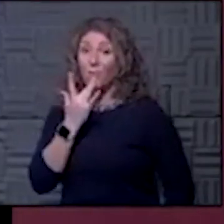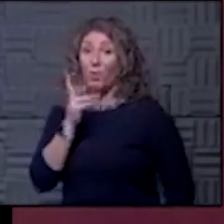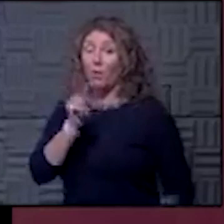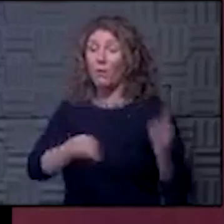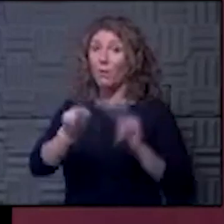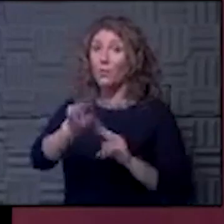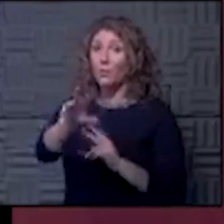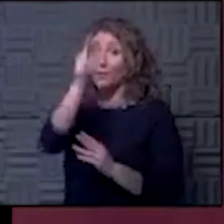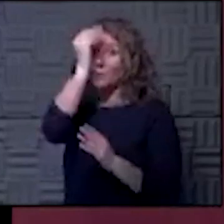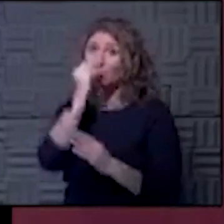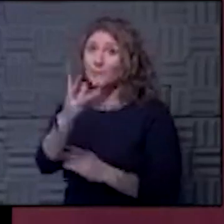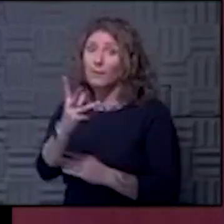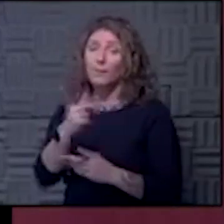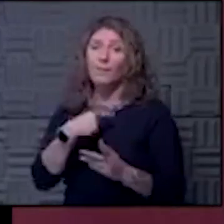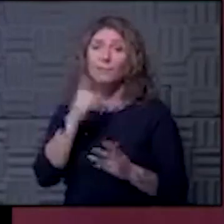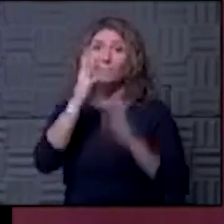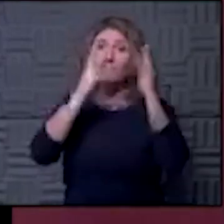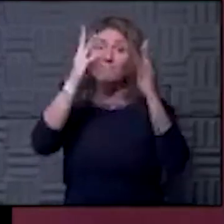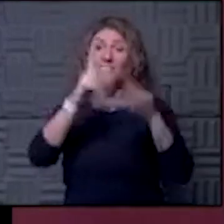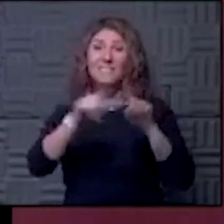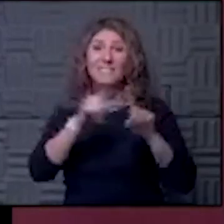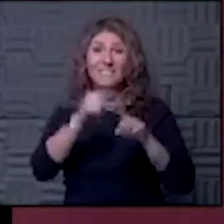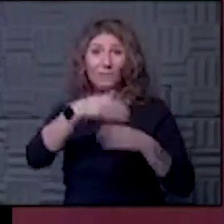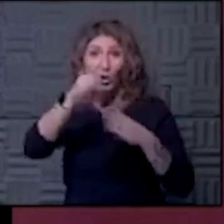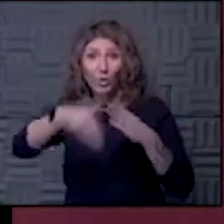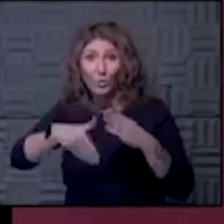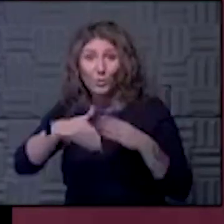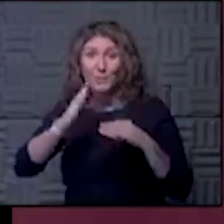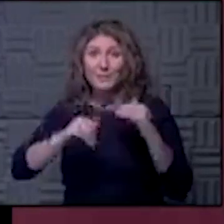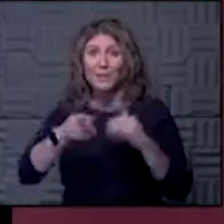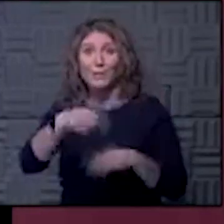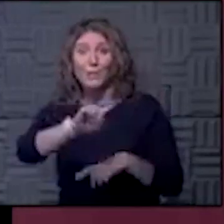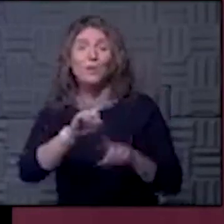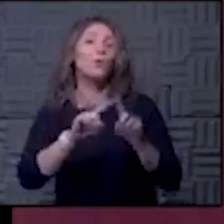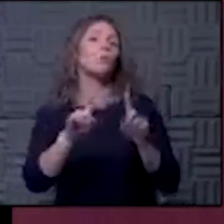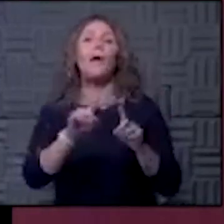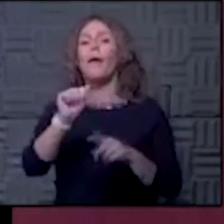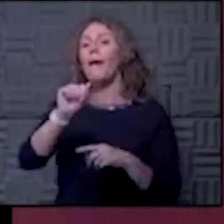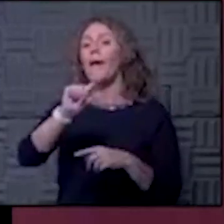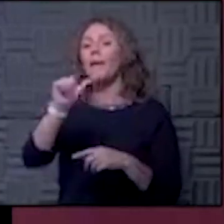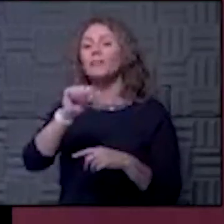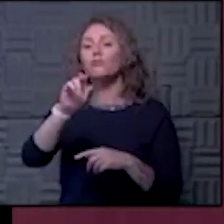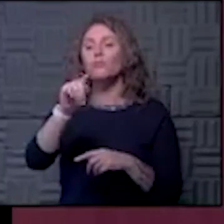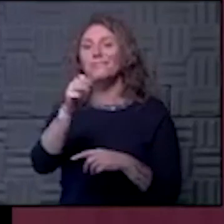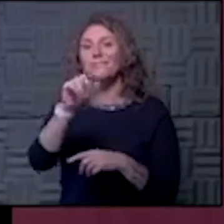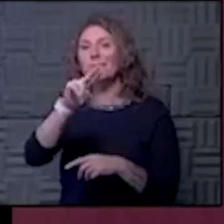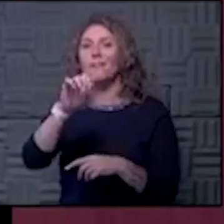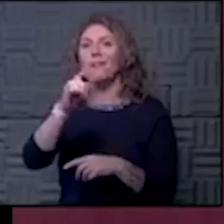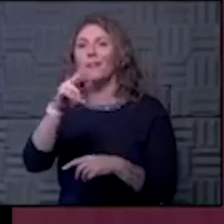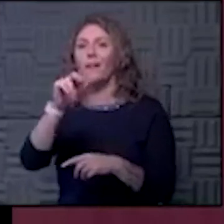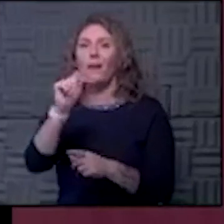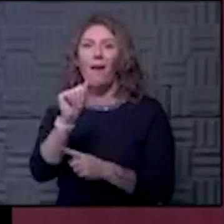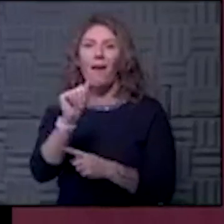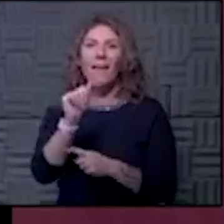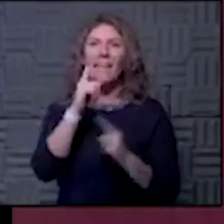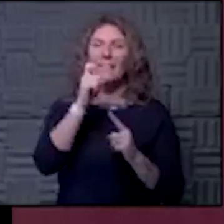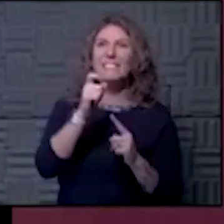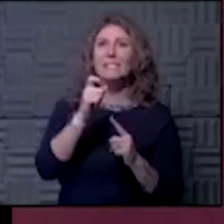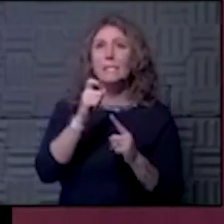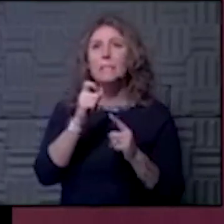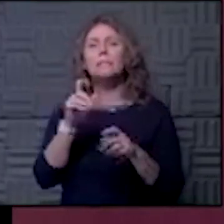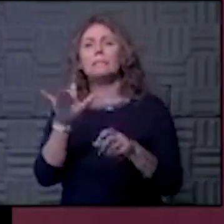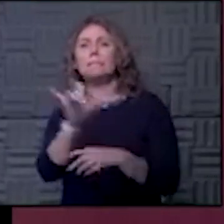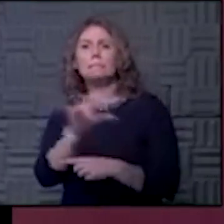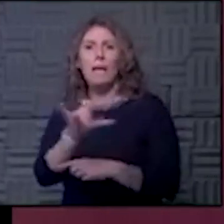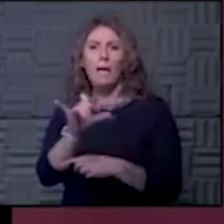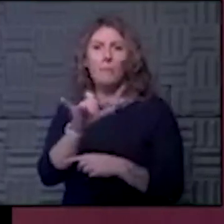data, and they come up with different conclusions sometimes than you do. So here's what I would say about AstraZeneca. It's probably at least as effective as the influenza vaccine.